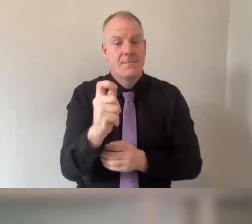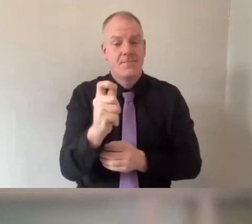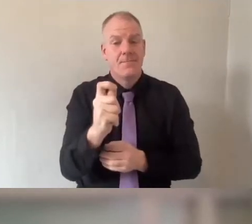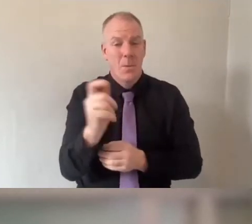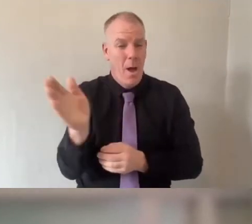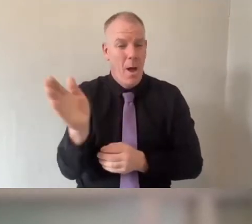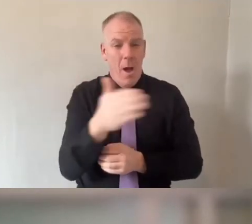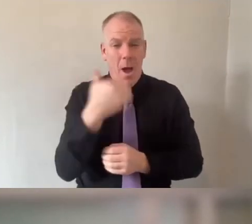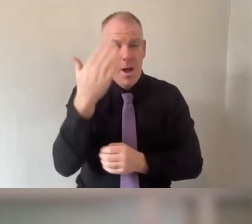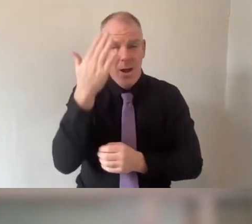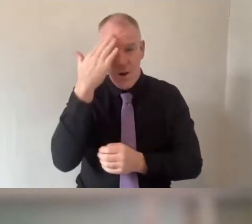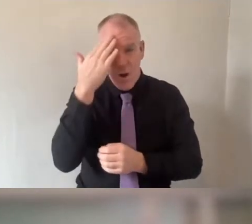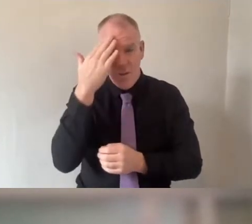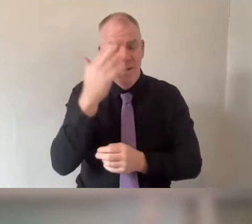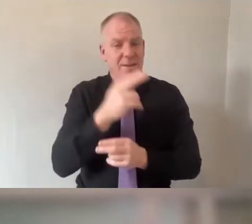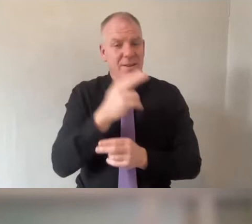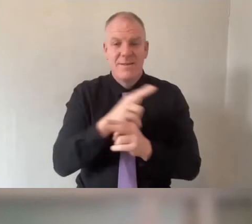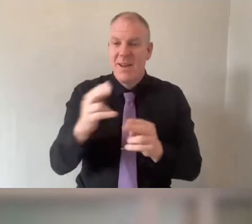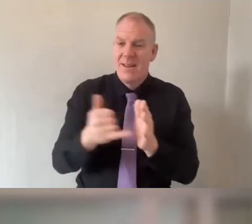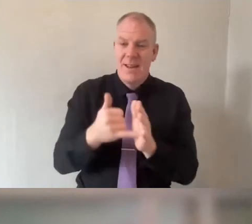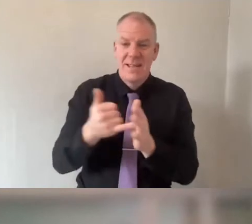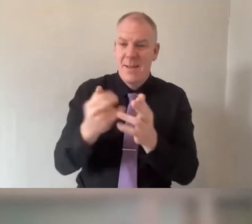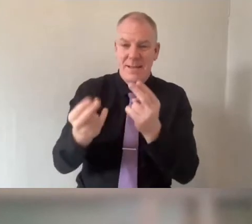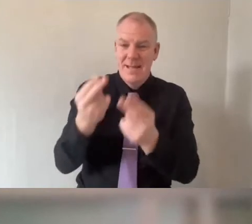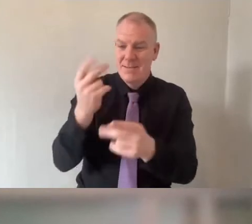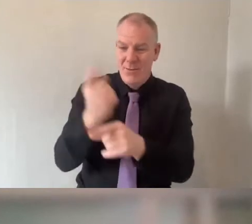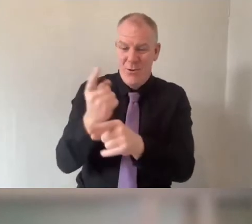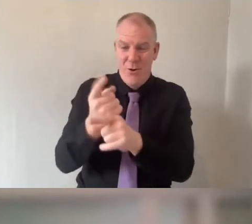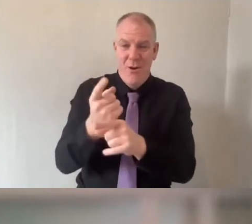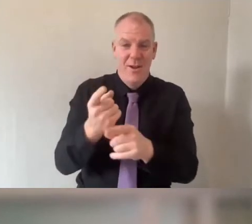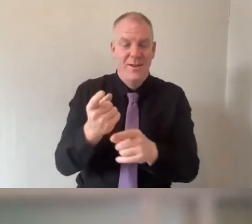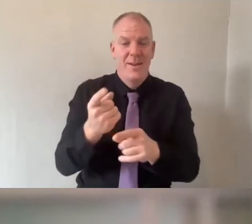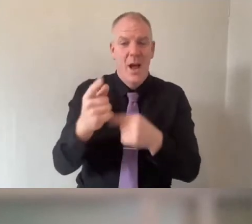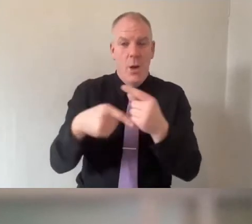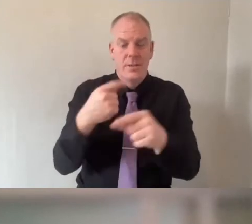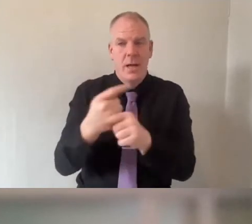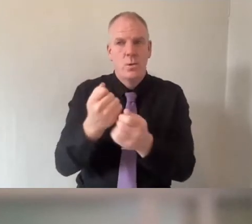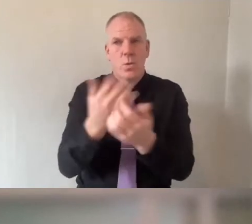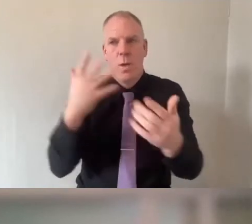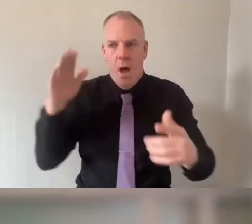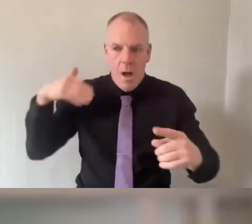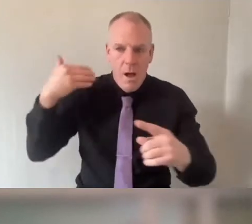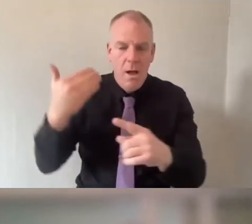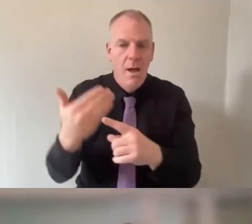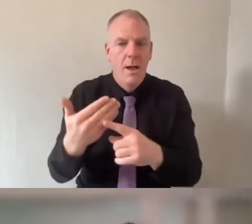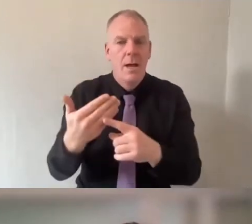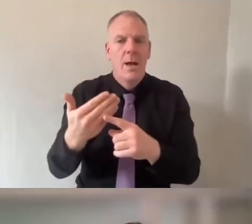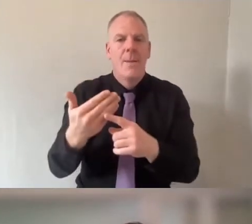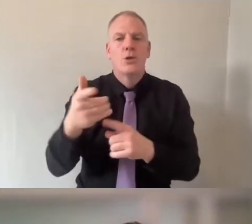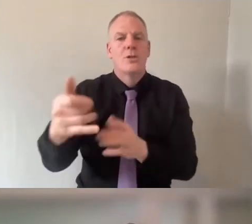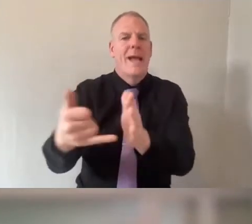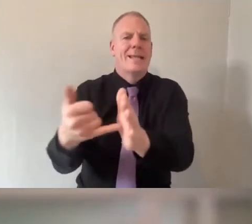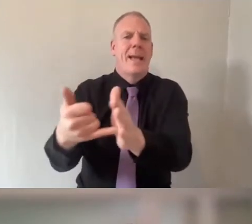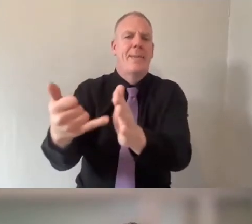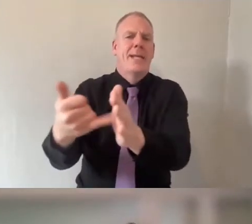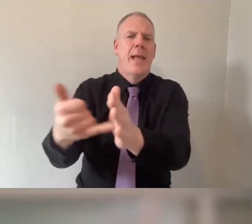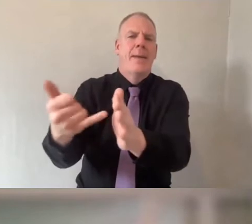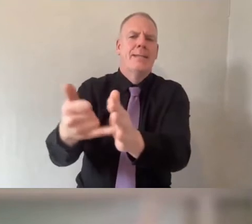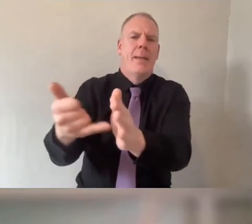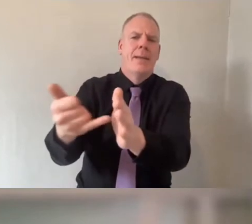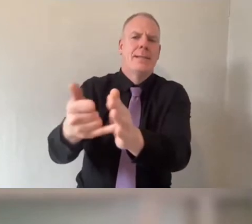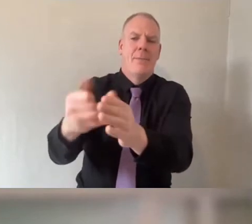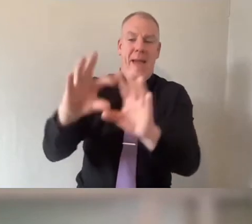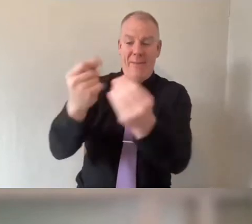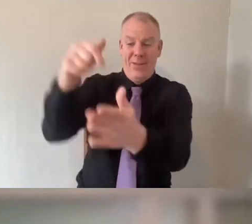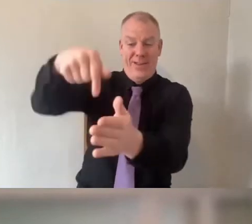there's non-examined assessment. It's been around for a long time, but I still think too many people see examinations as being the